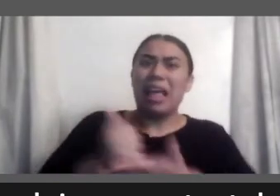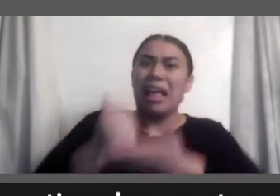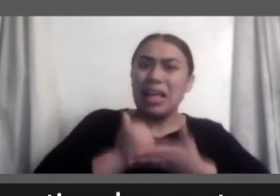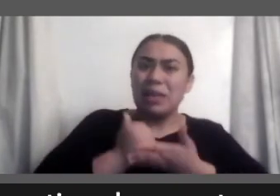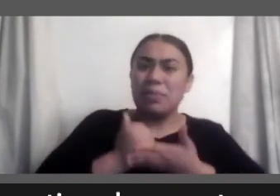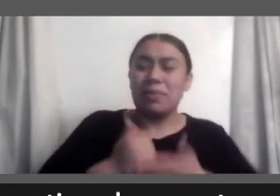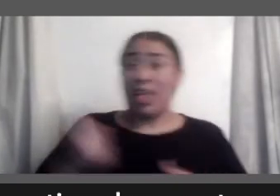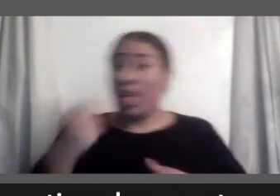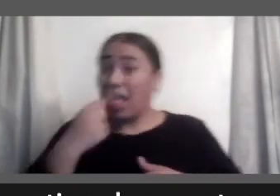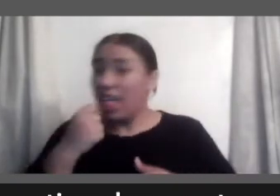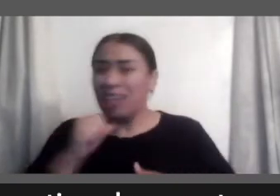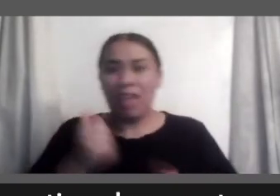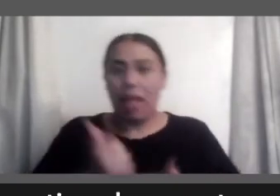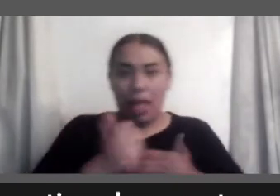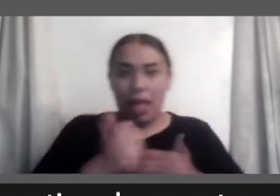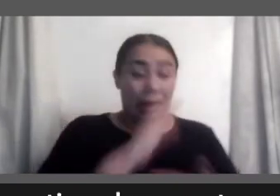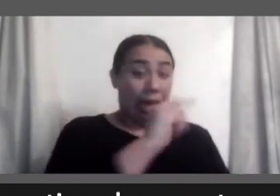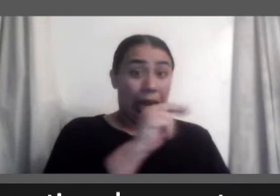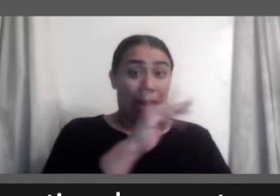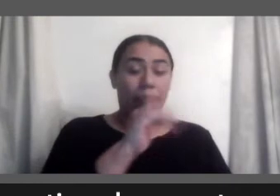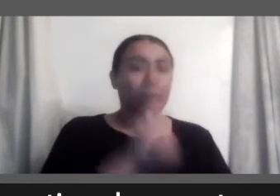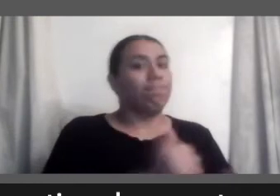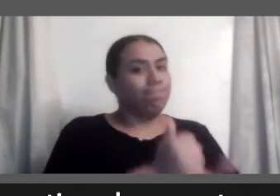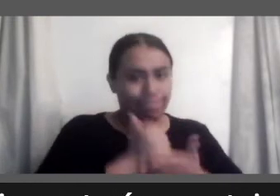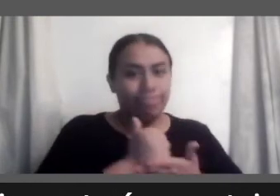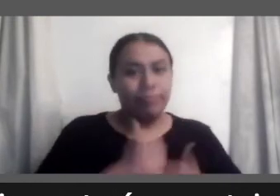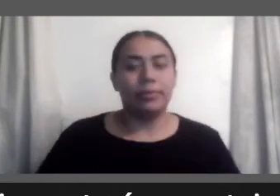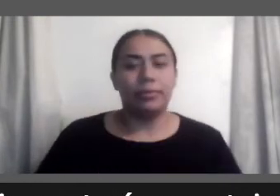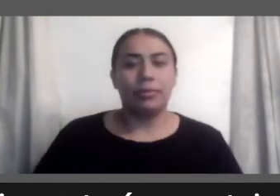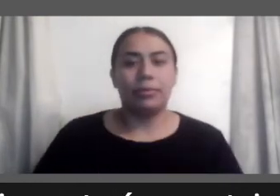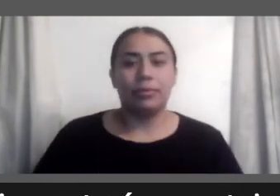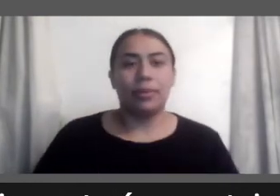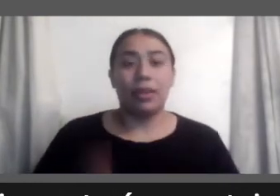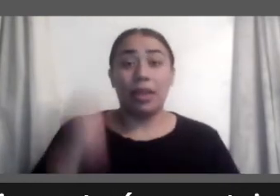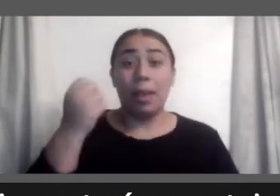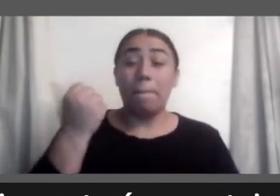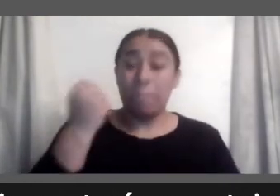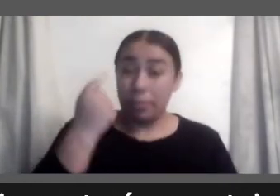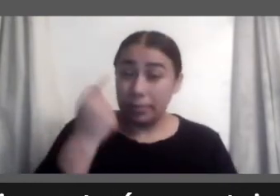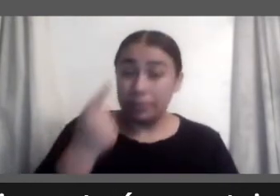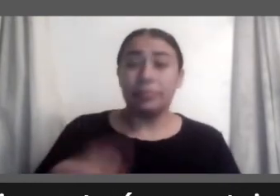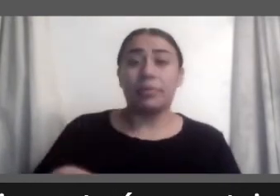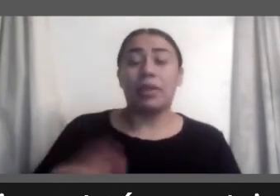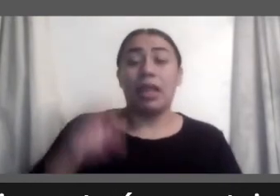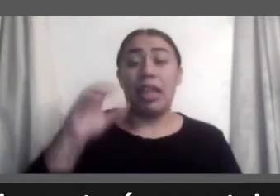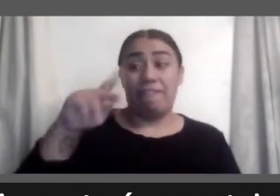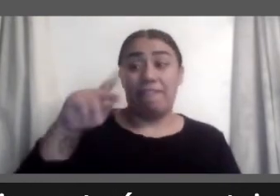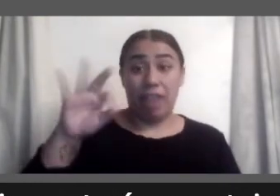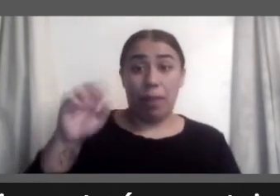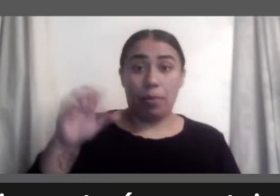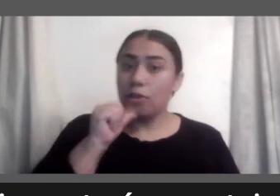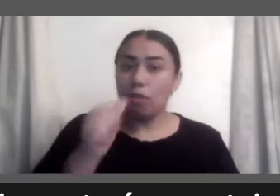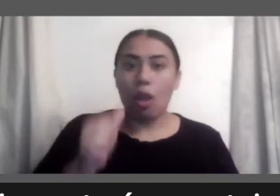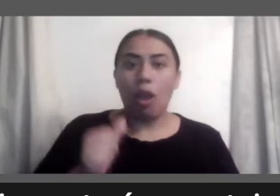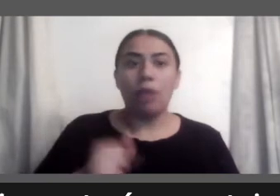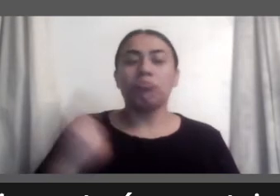cannabis use, and actually it's probably one of our top diagnoses at the clinic. Growing research shows that cannabis can help with certain symptoms